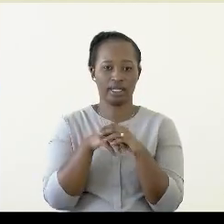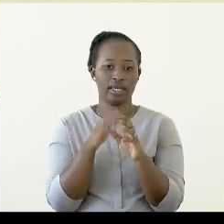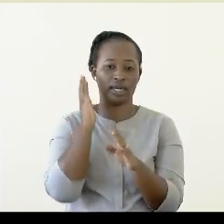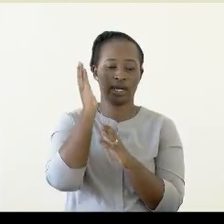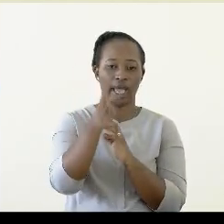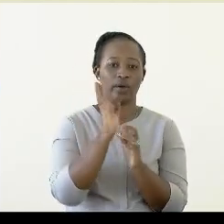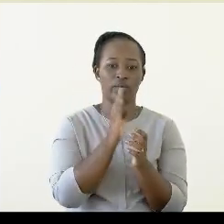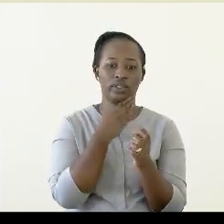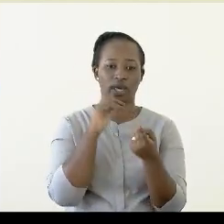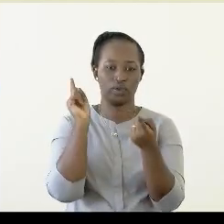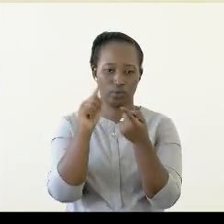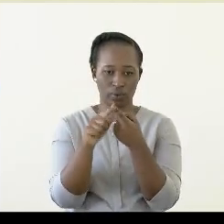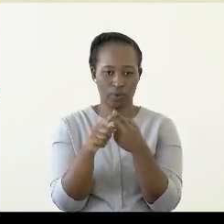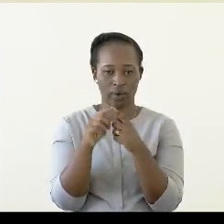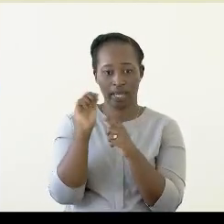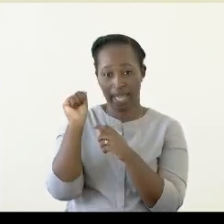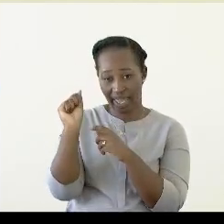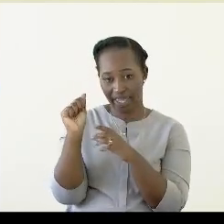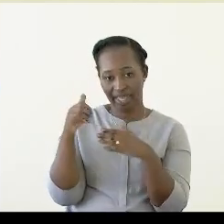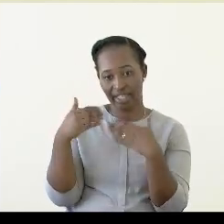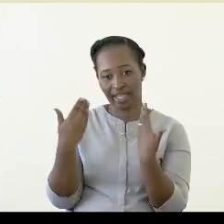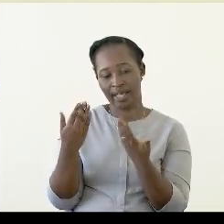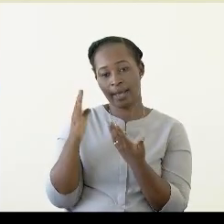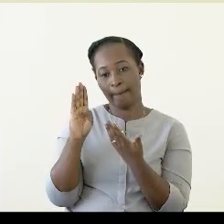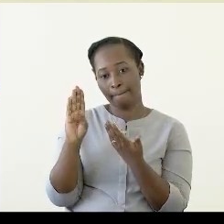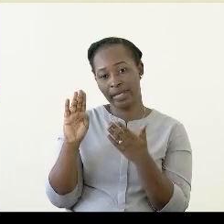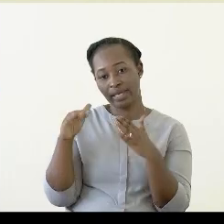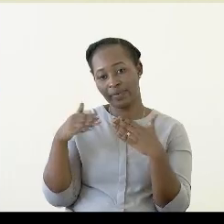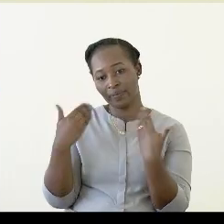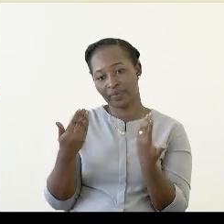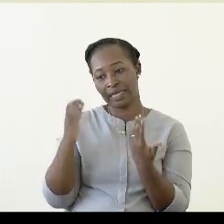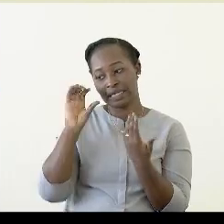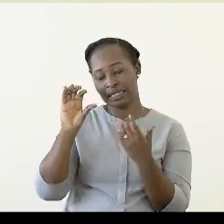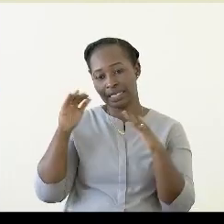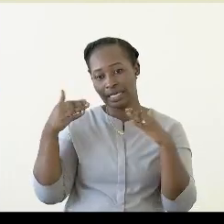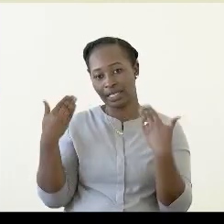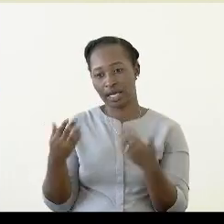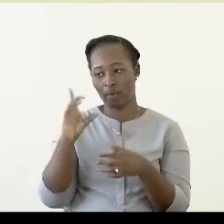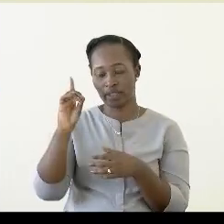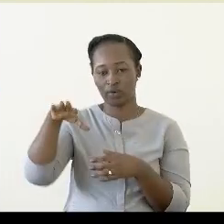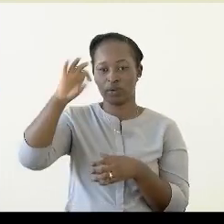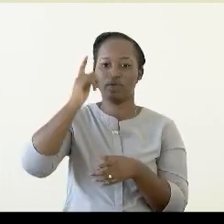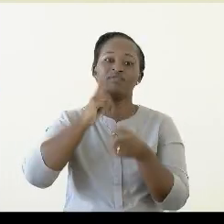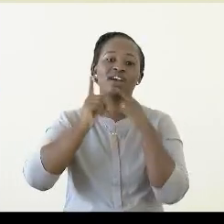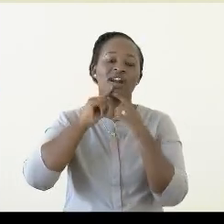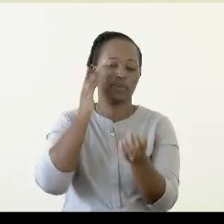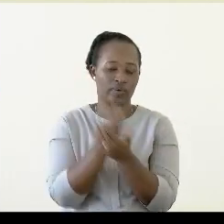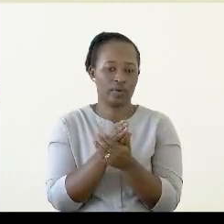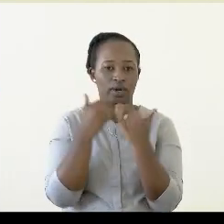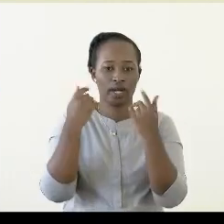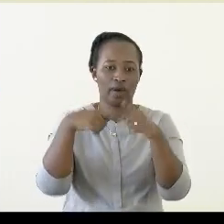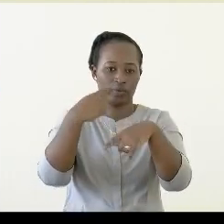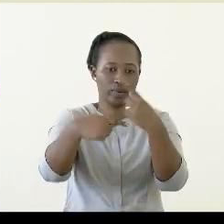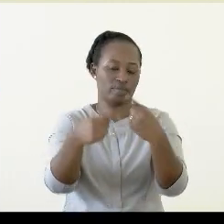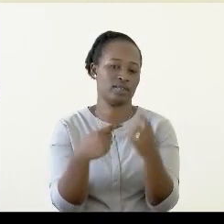red, C, blue, and D, yellow. You will choose the right color. Good. Now let's go to the